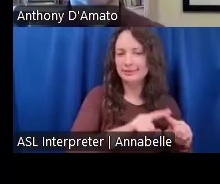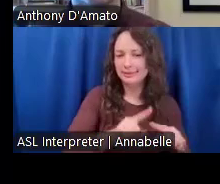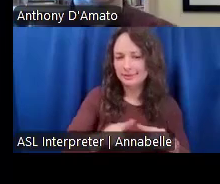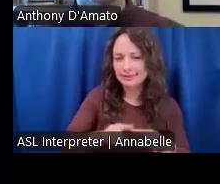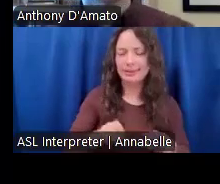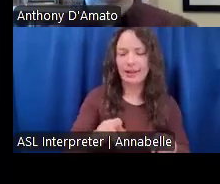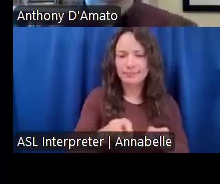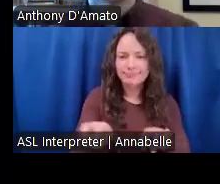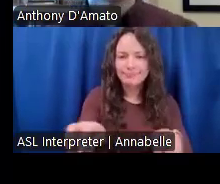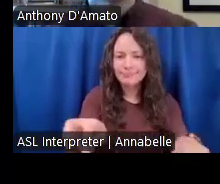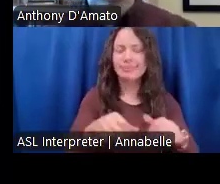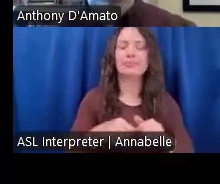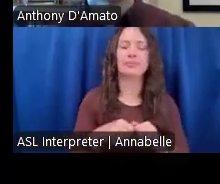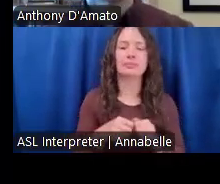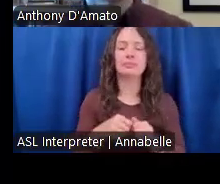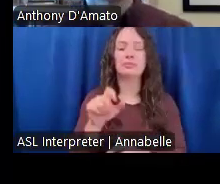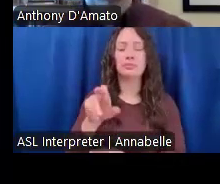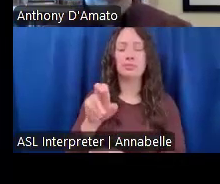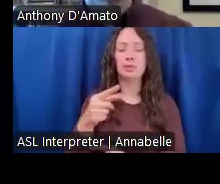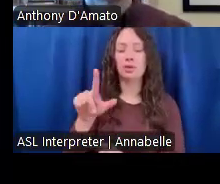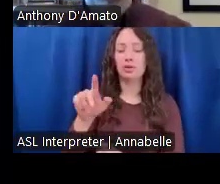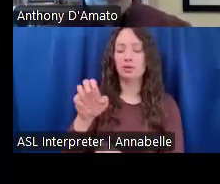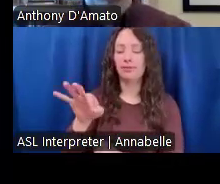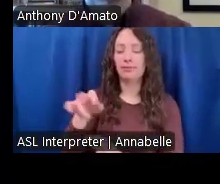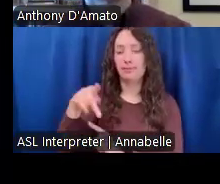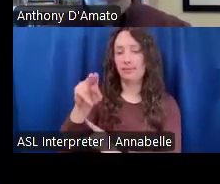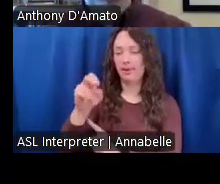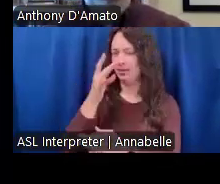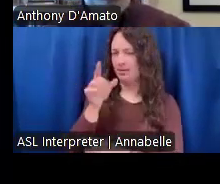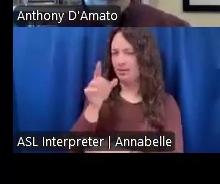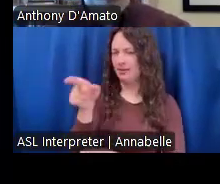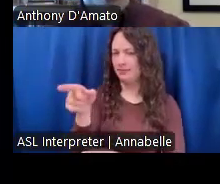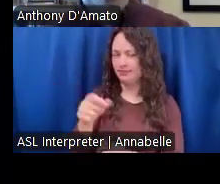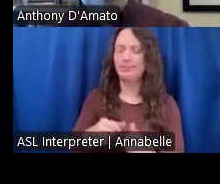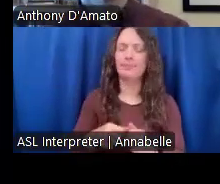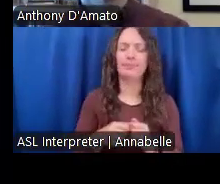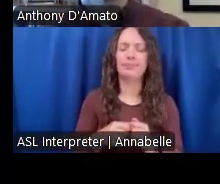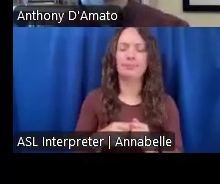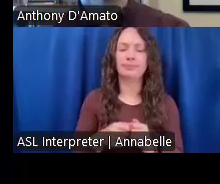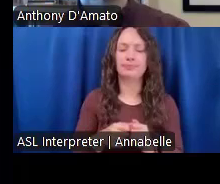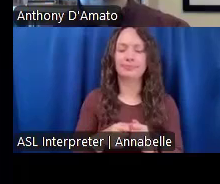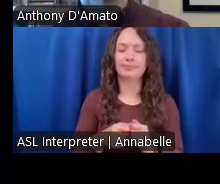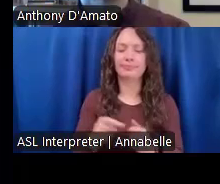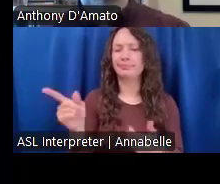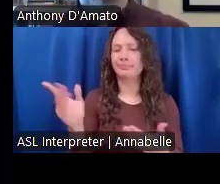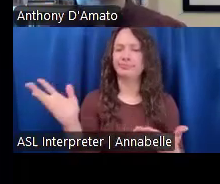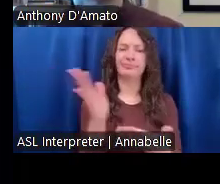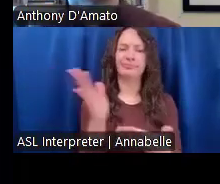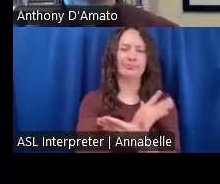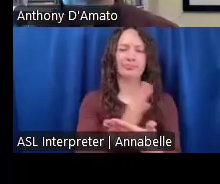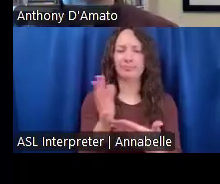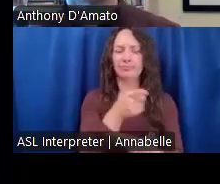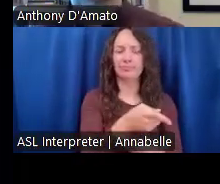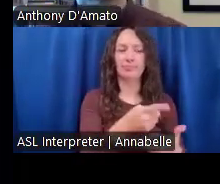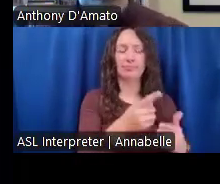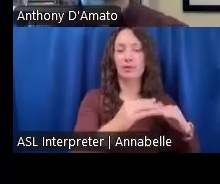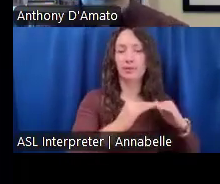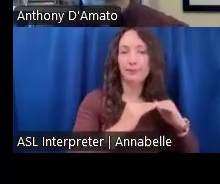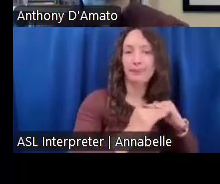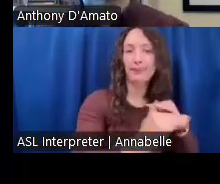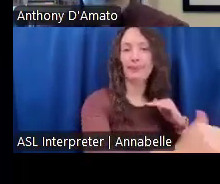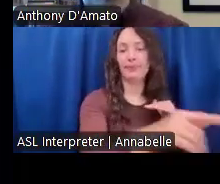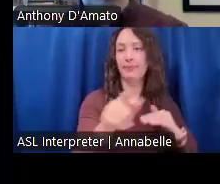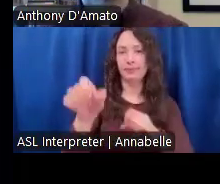Now, longleaf pine itself is interesting in that it ranges everything from flatwoods to sandhills to the mountains. And so when we